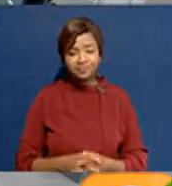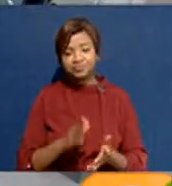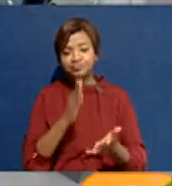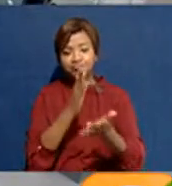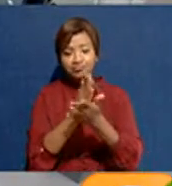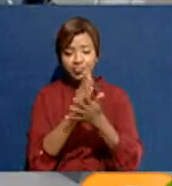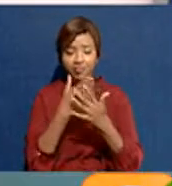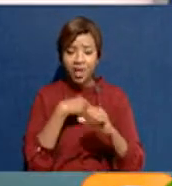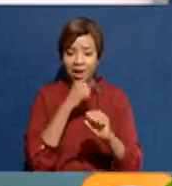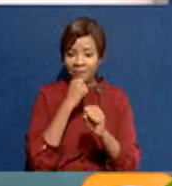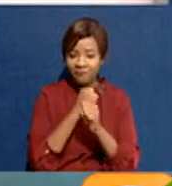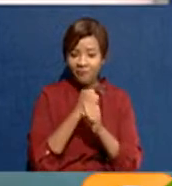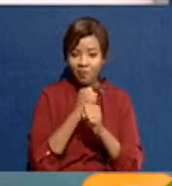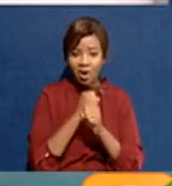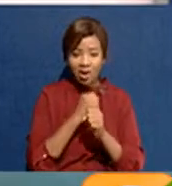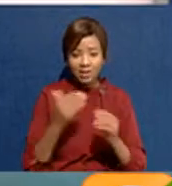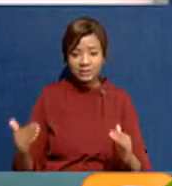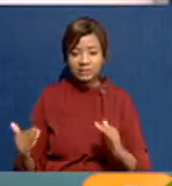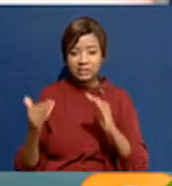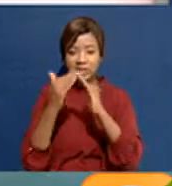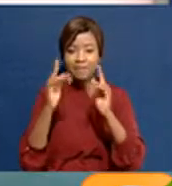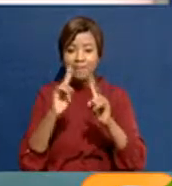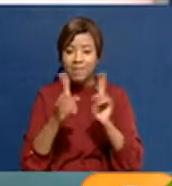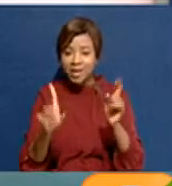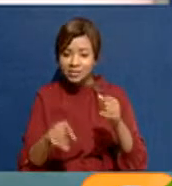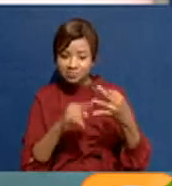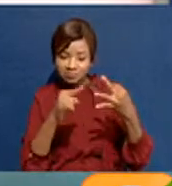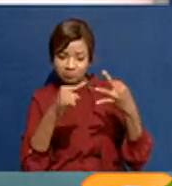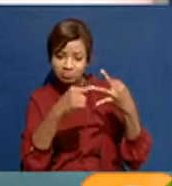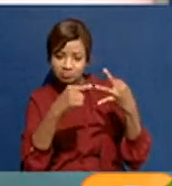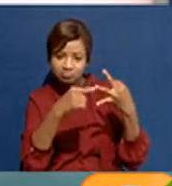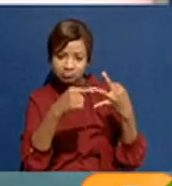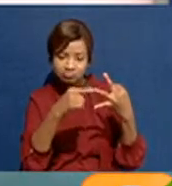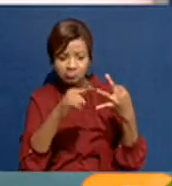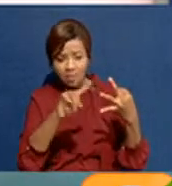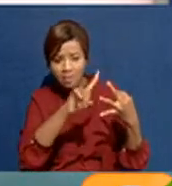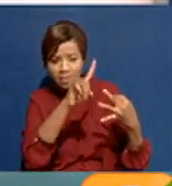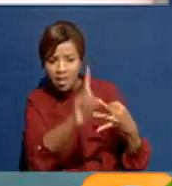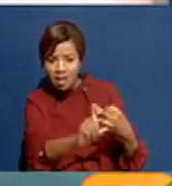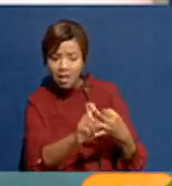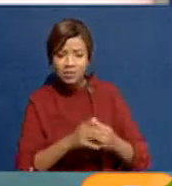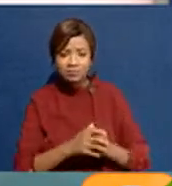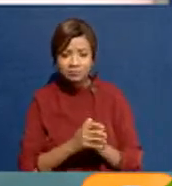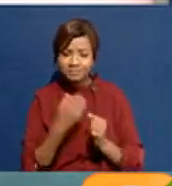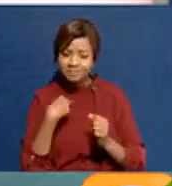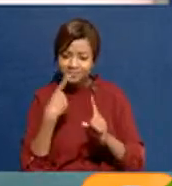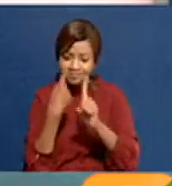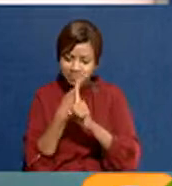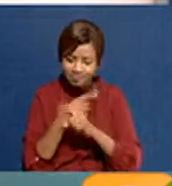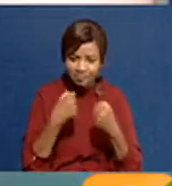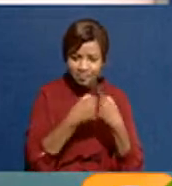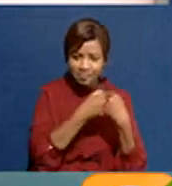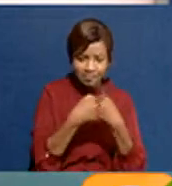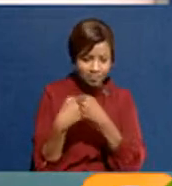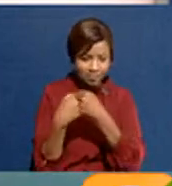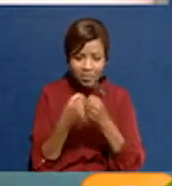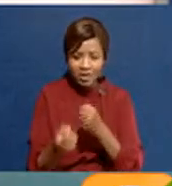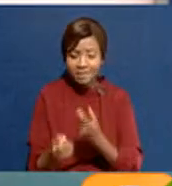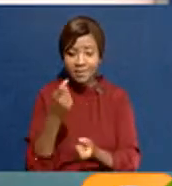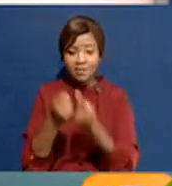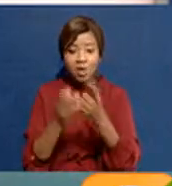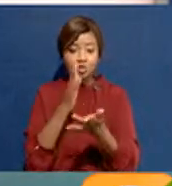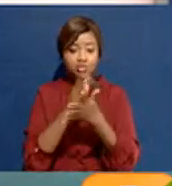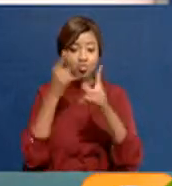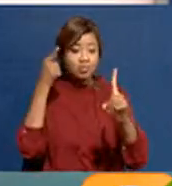Dr. Kireki, let me bring you in here. Several challenges exist when it comes to trying to close that gap. The target is 90%.